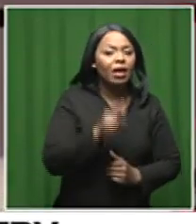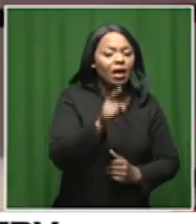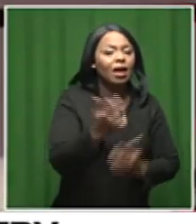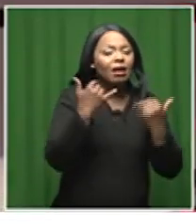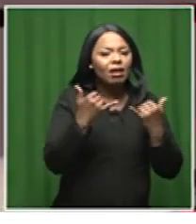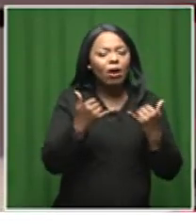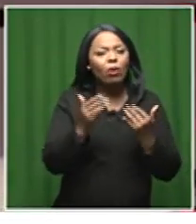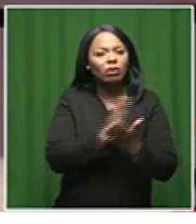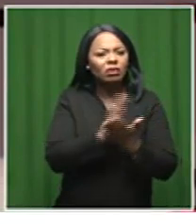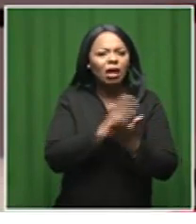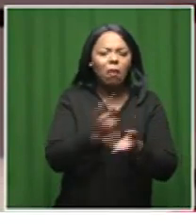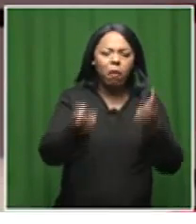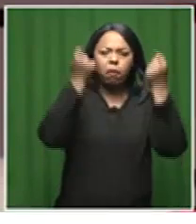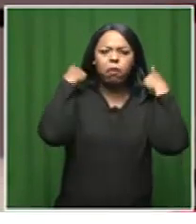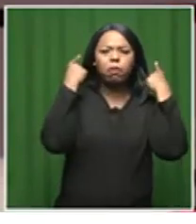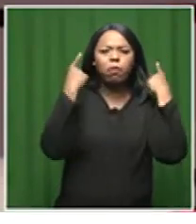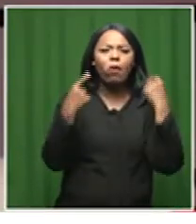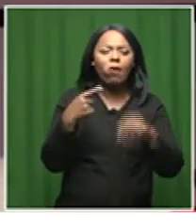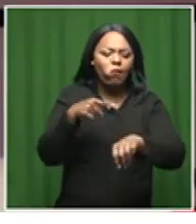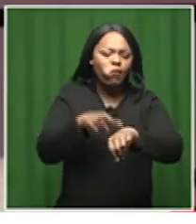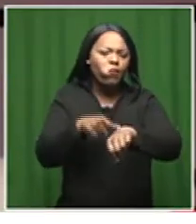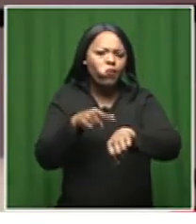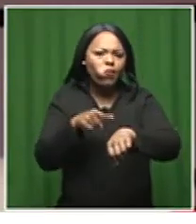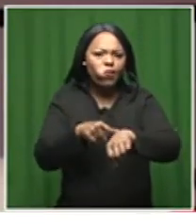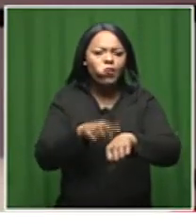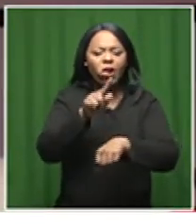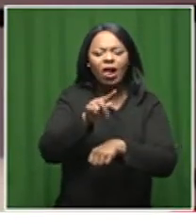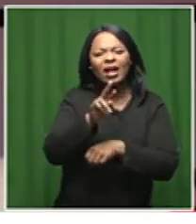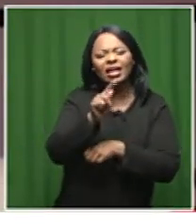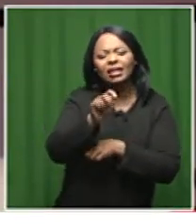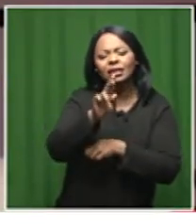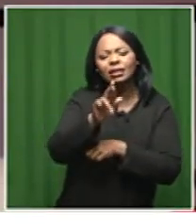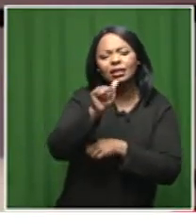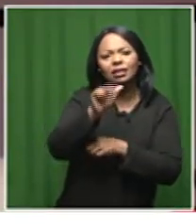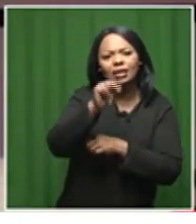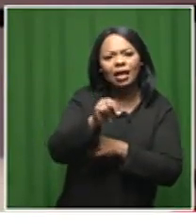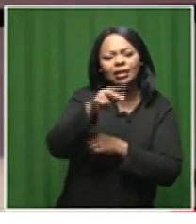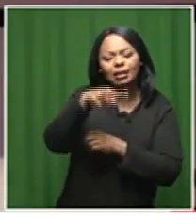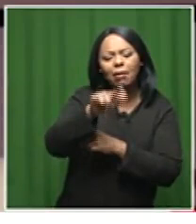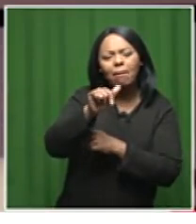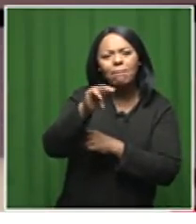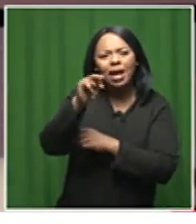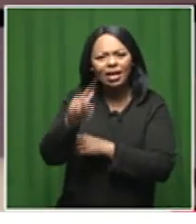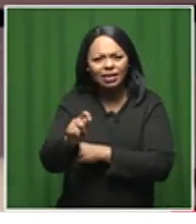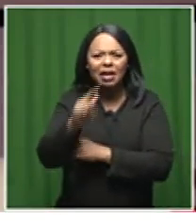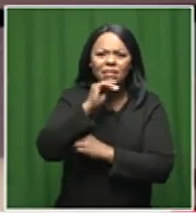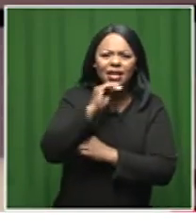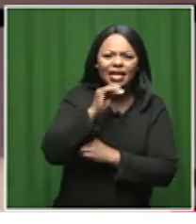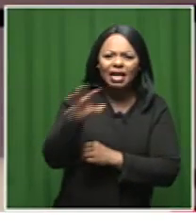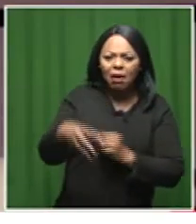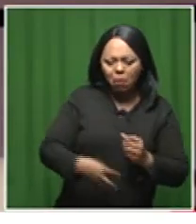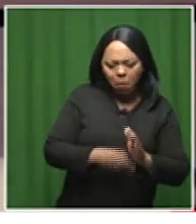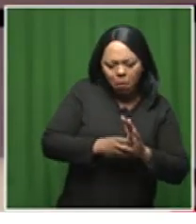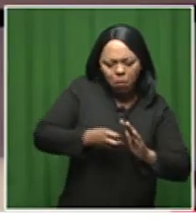a bone marrow transplant is. Okay. The moment when you start talking to people about it, they ask, is this invasive thing where they're going to take out my